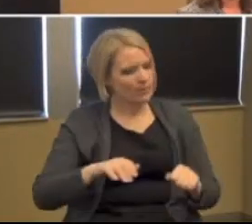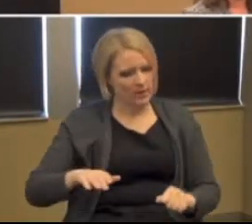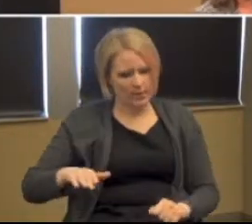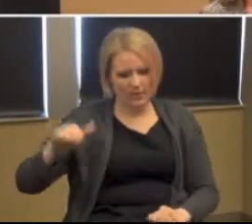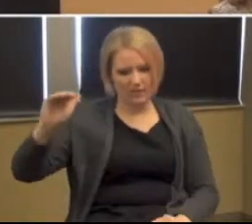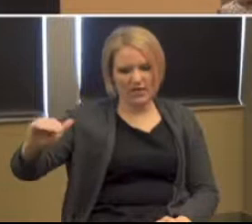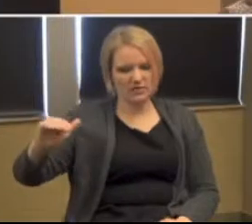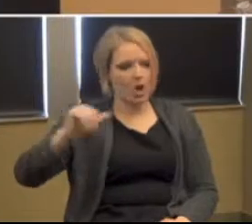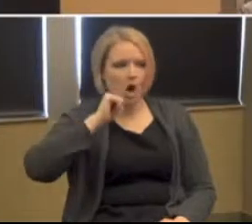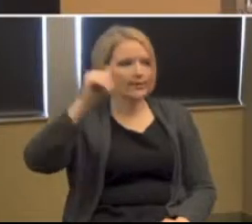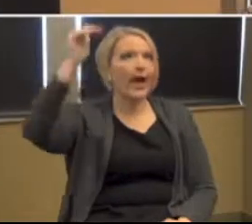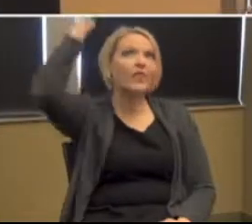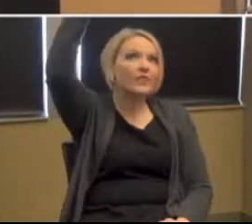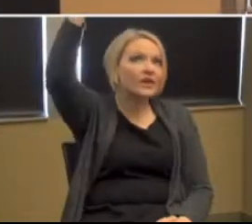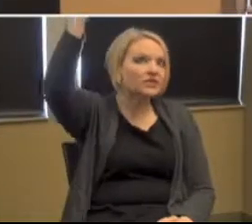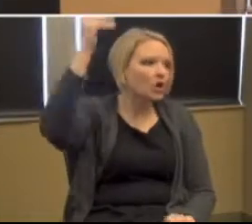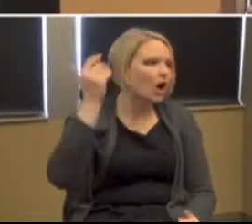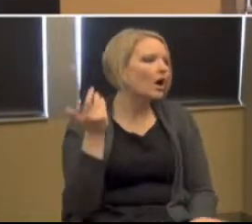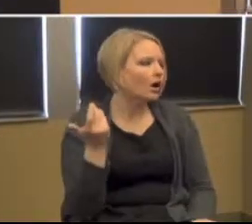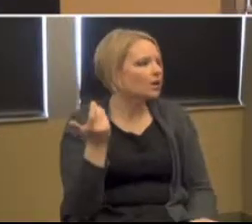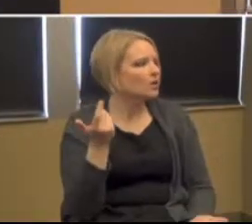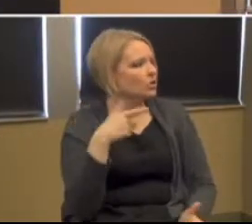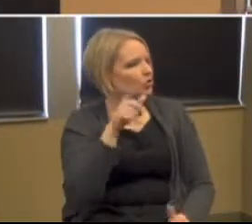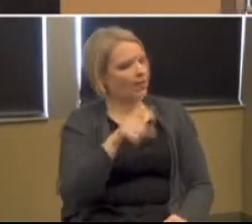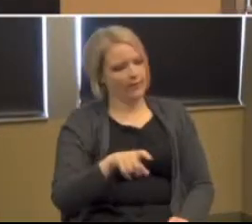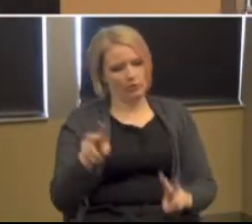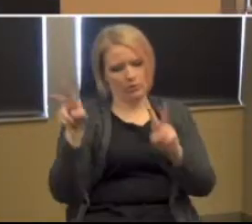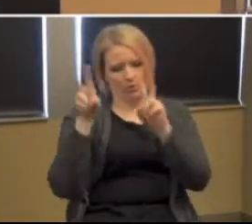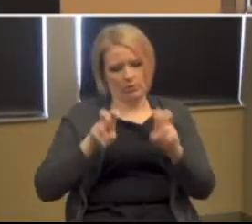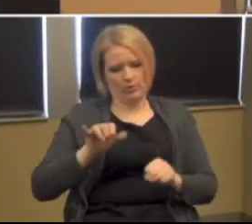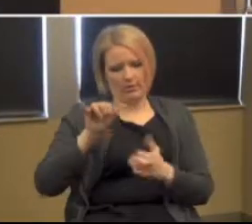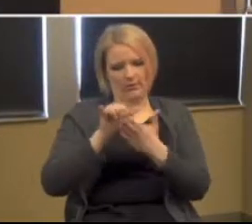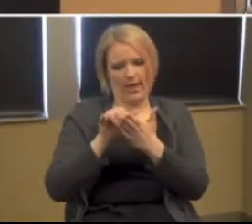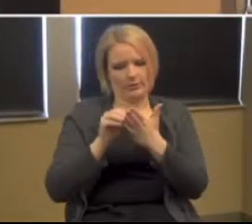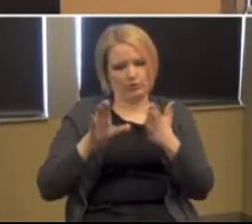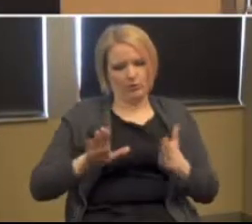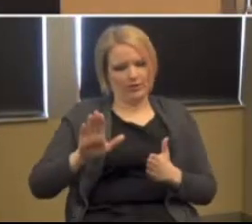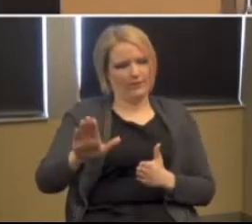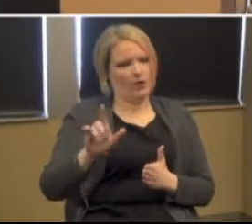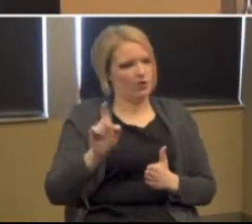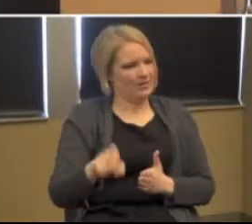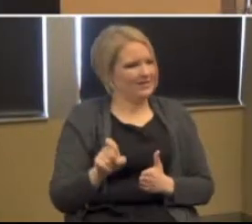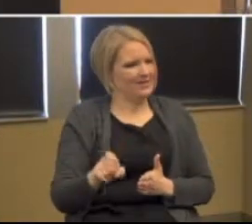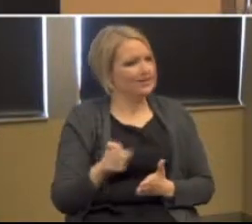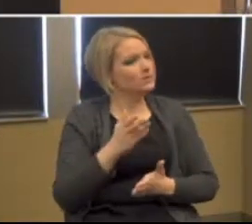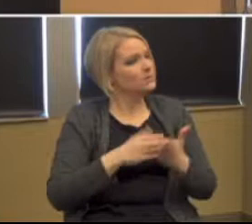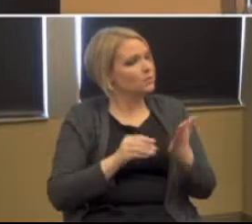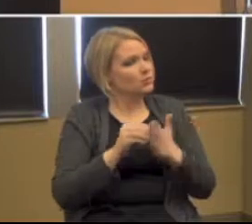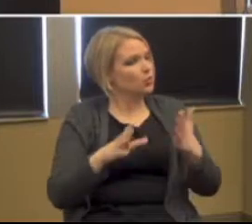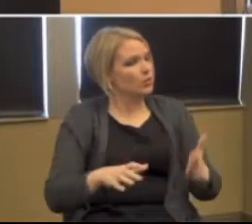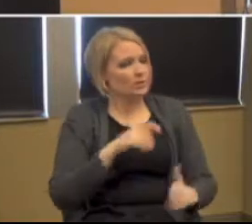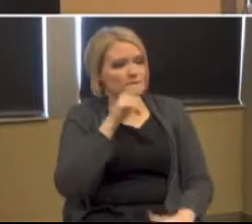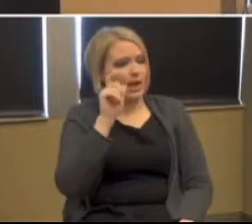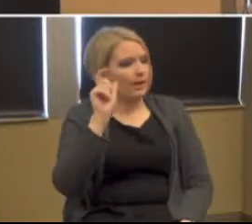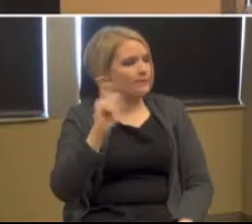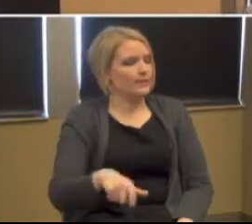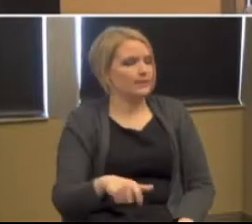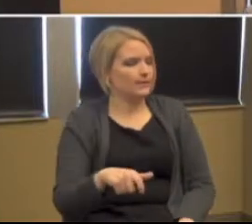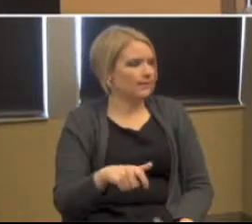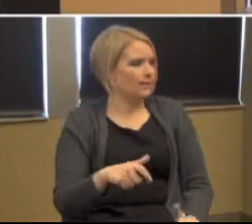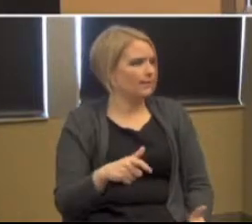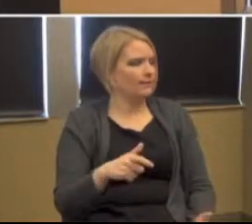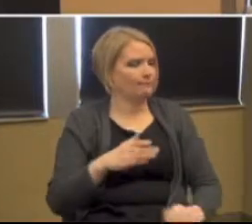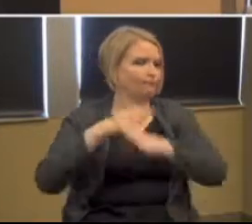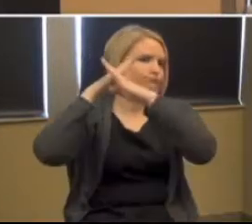of the distractions. But you really have to take a look at the need of the student. Some students may not have any big level